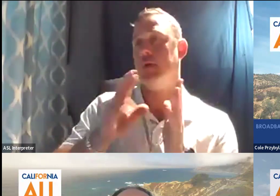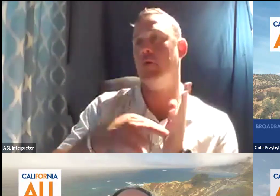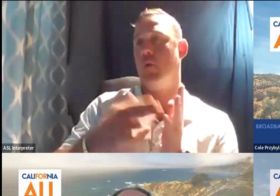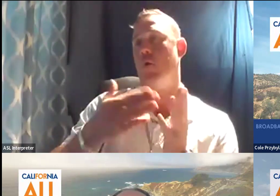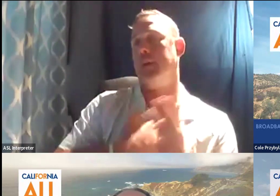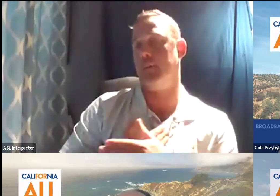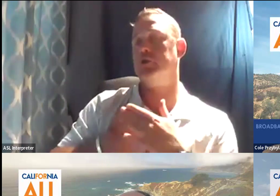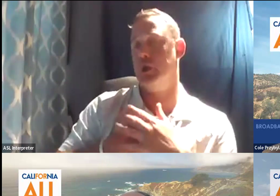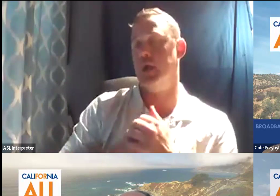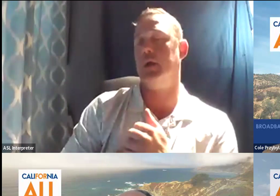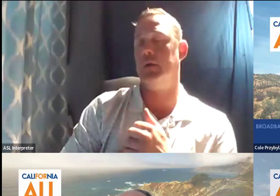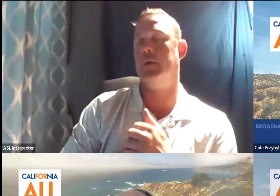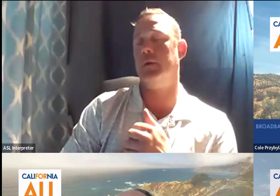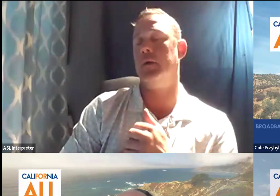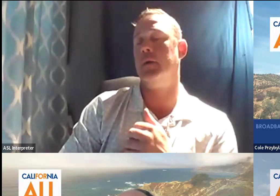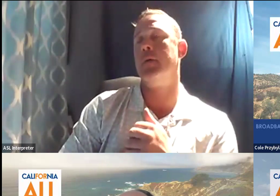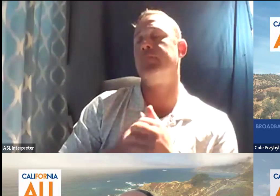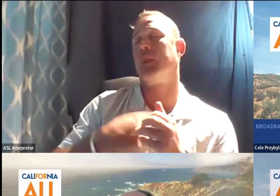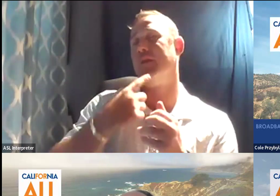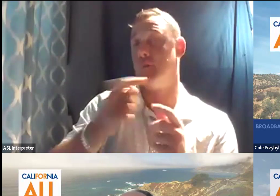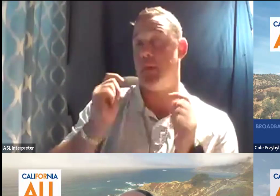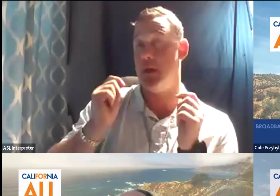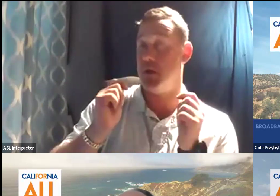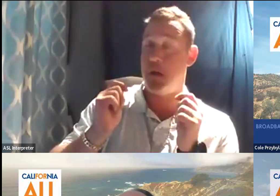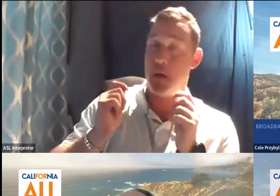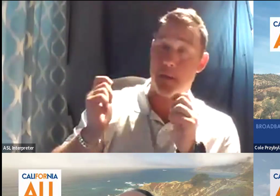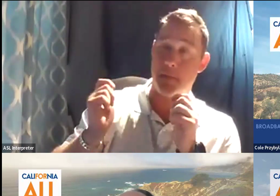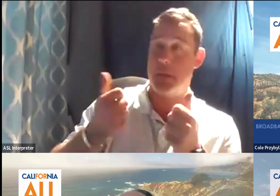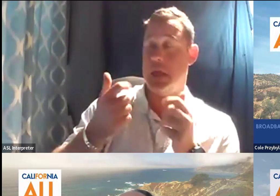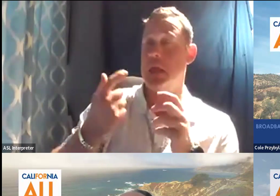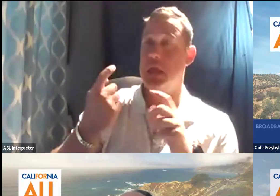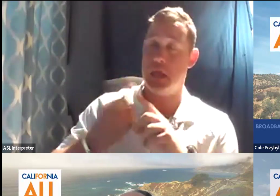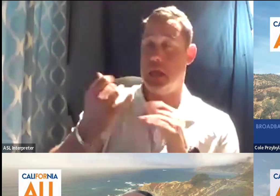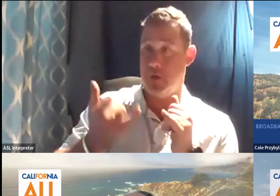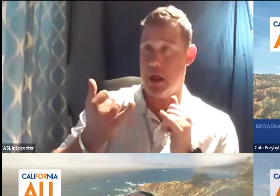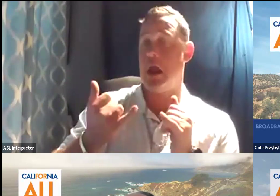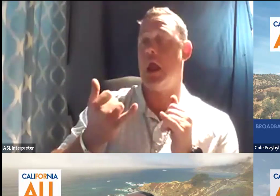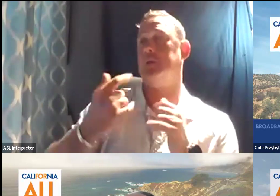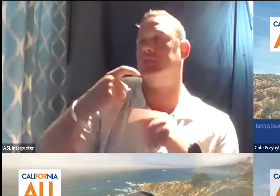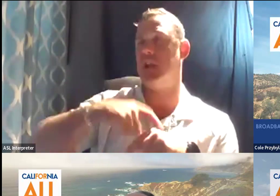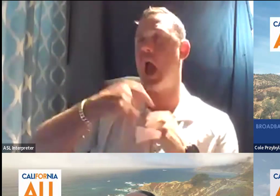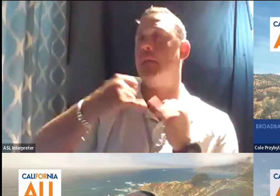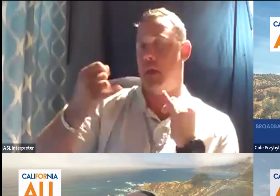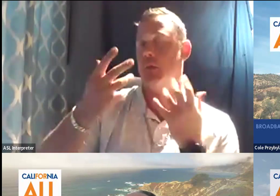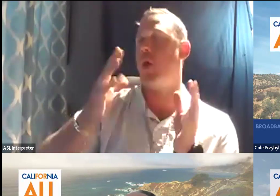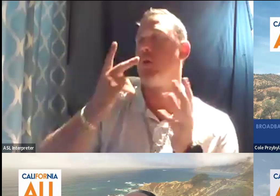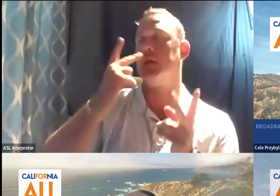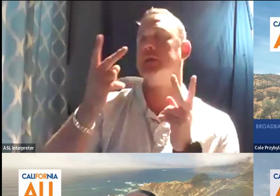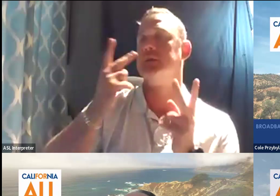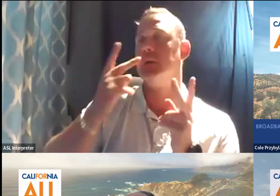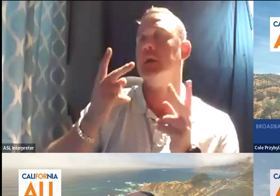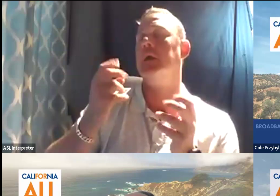greatly appreciated. And I would say the most immediate thing would be the timeline, because we're already seeing a lot